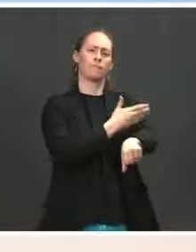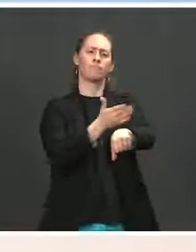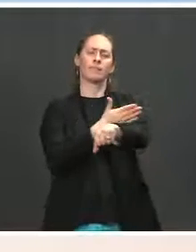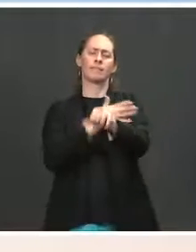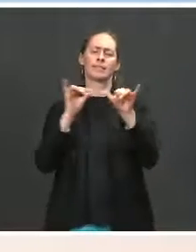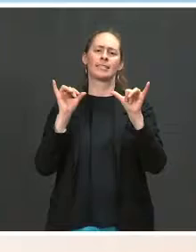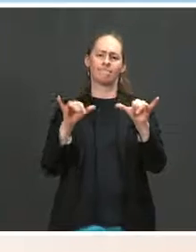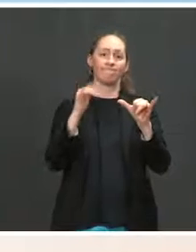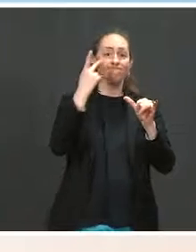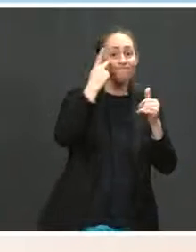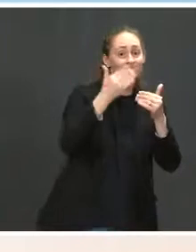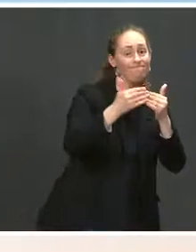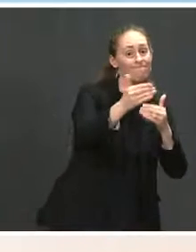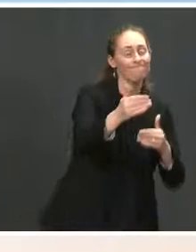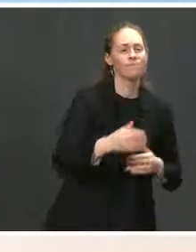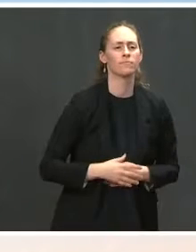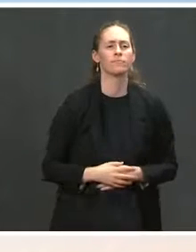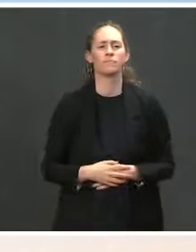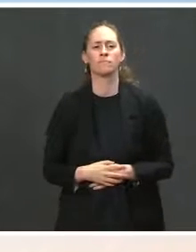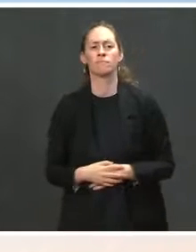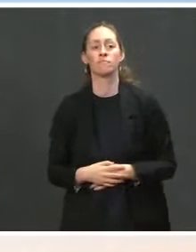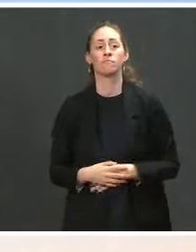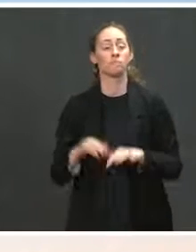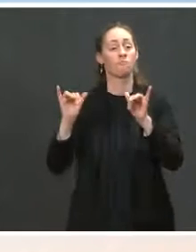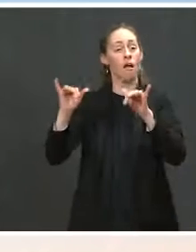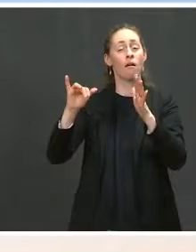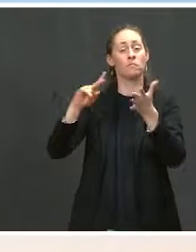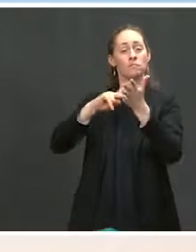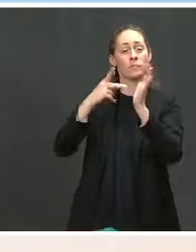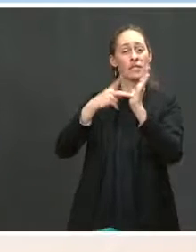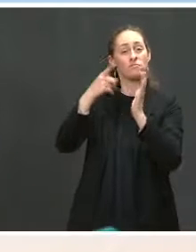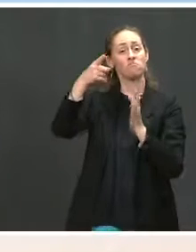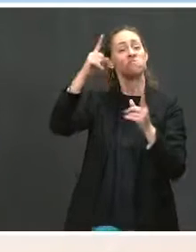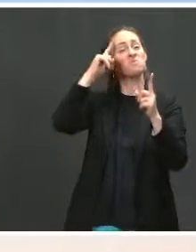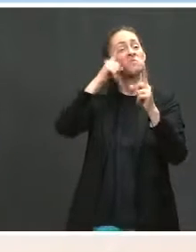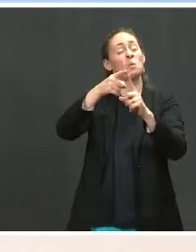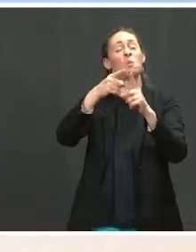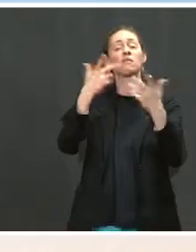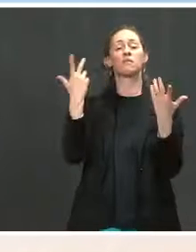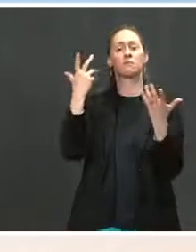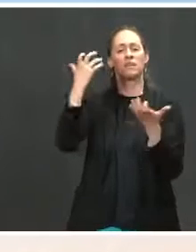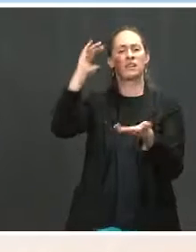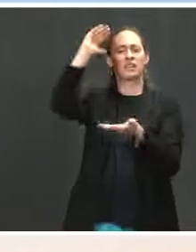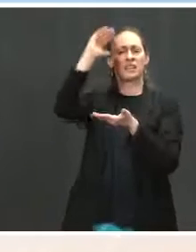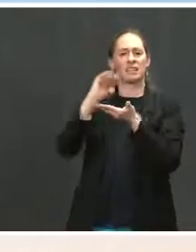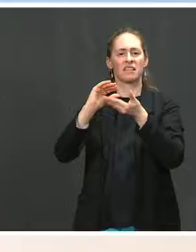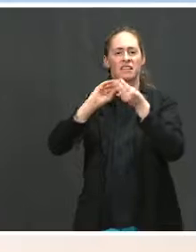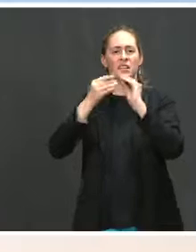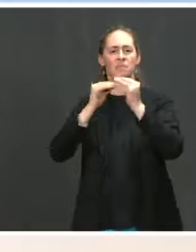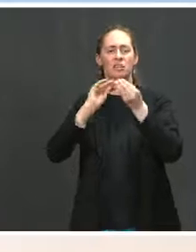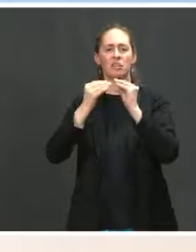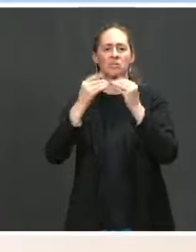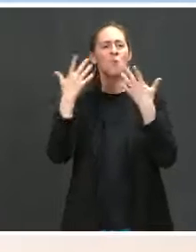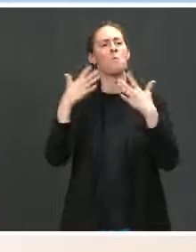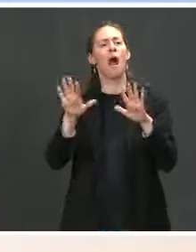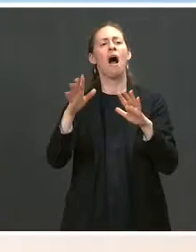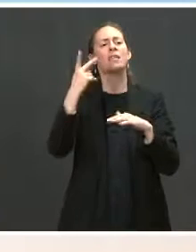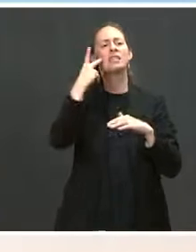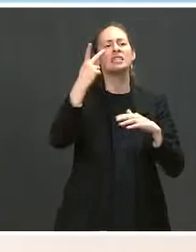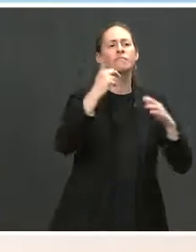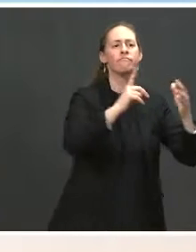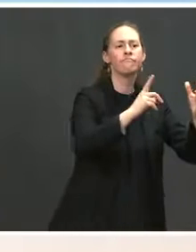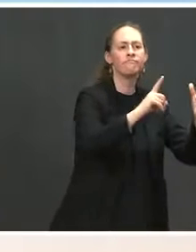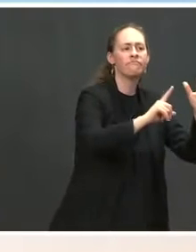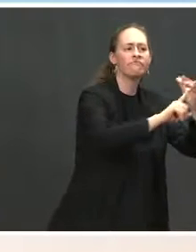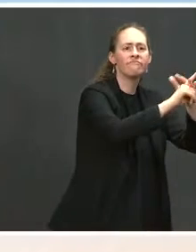narrowed the American objective to keeping a terrorist group from being able to launch, and you've made the good point they could launch an attack